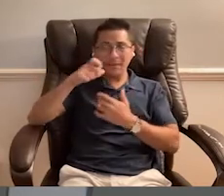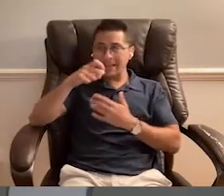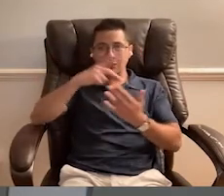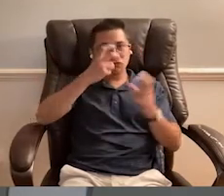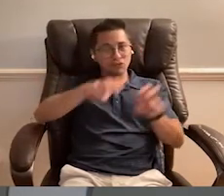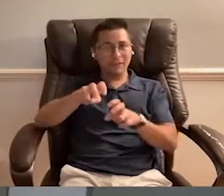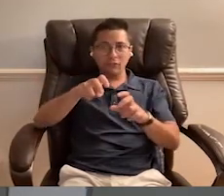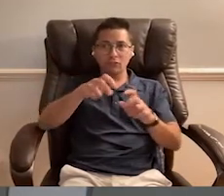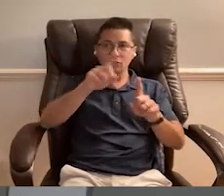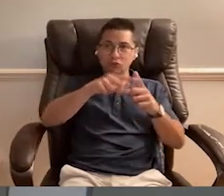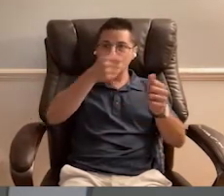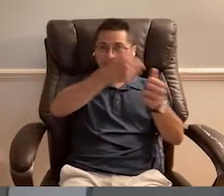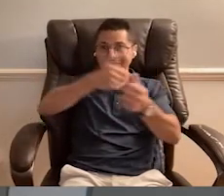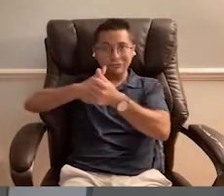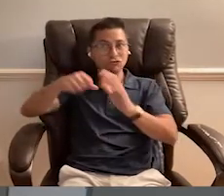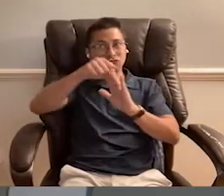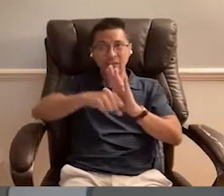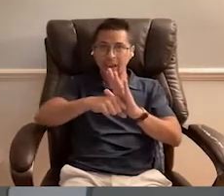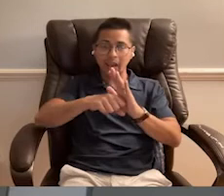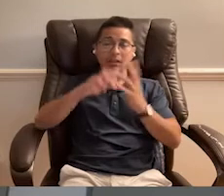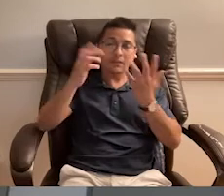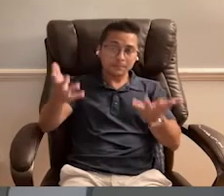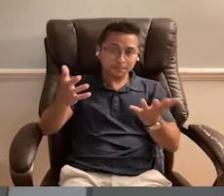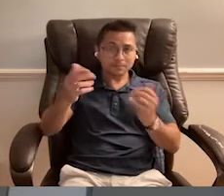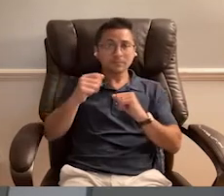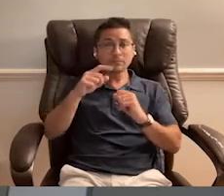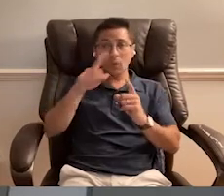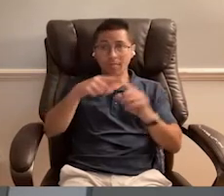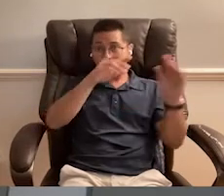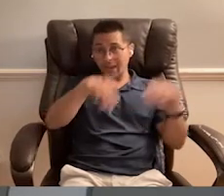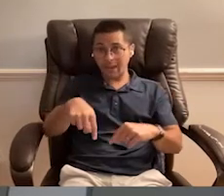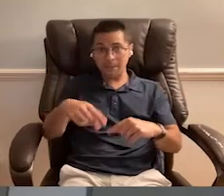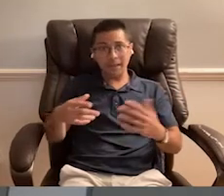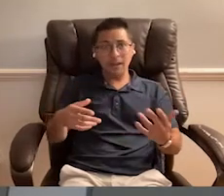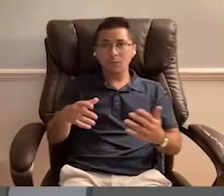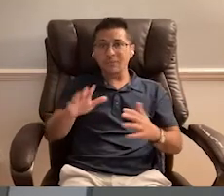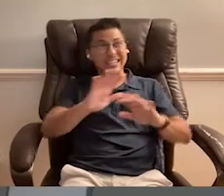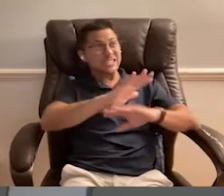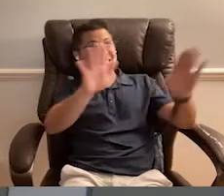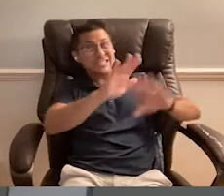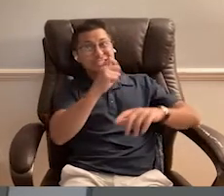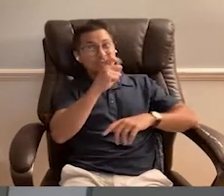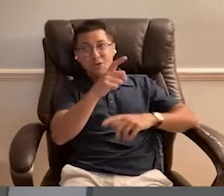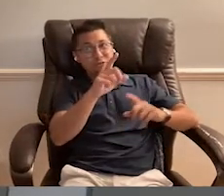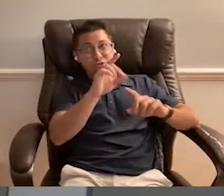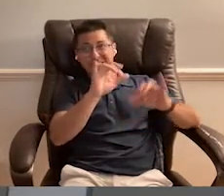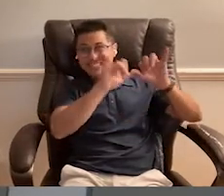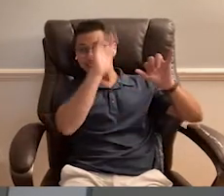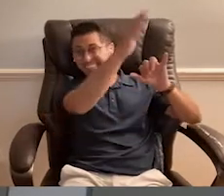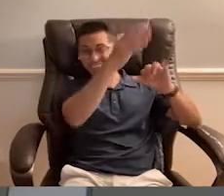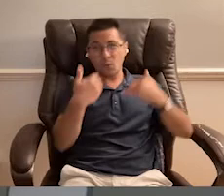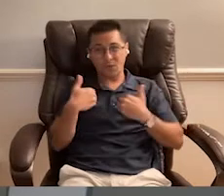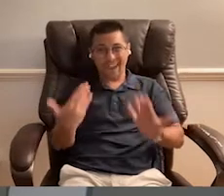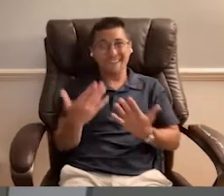because it's a Medicaid program, Medicaid does not transfer state to state. It doesn't work that way. So when they come here, we tell them,